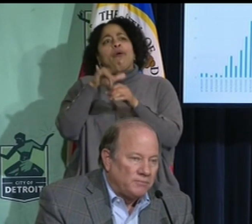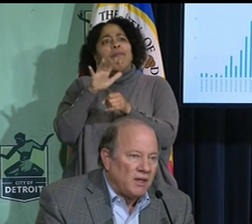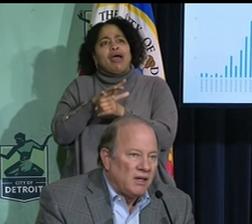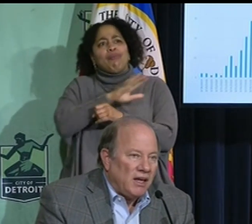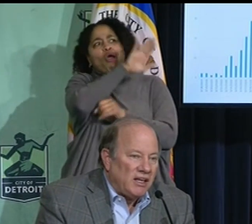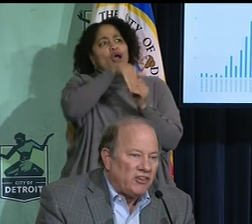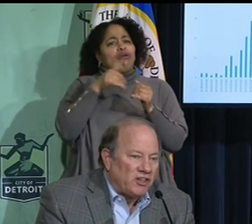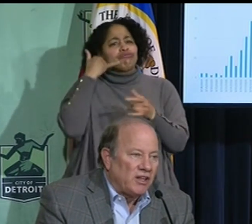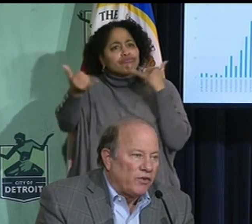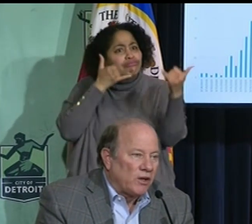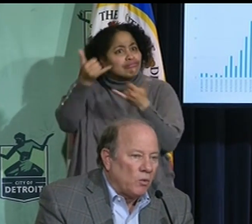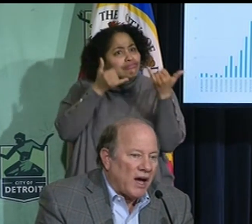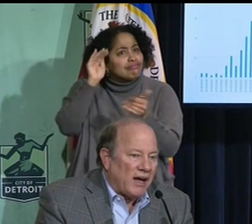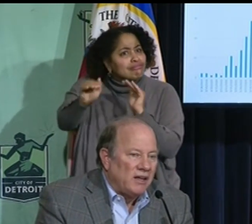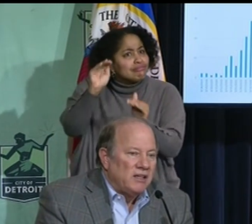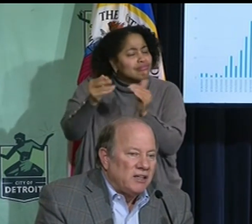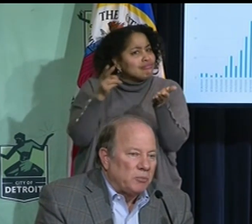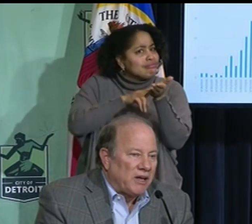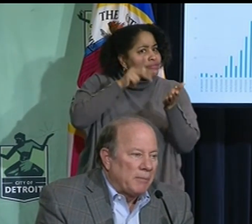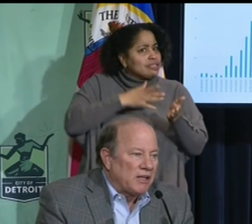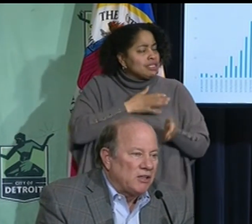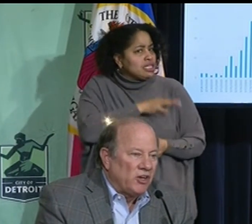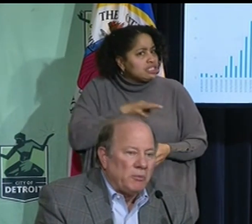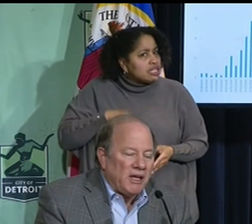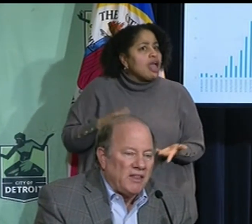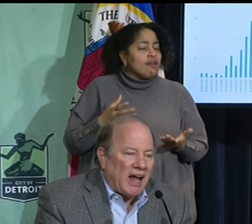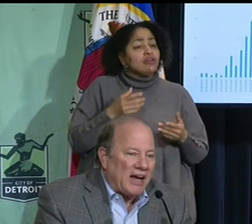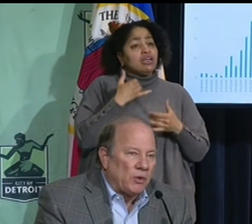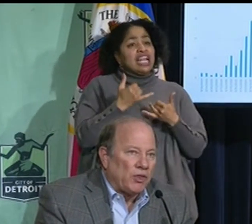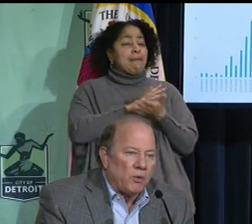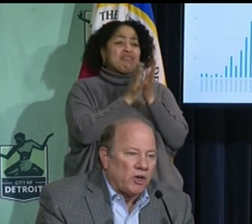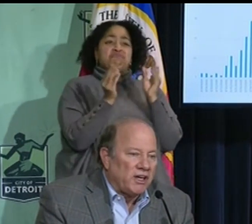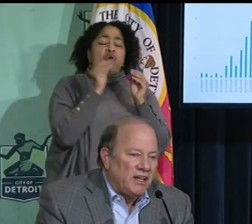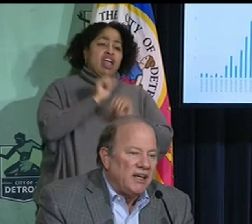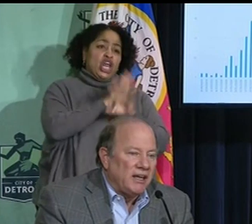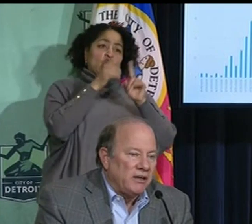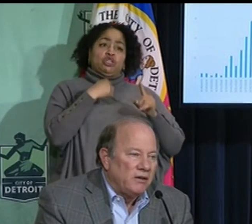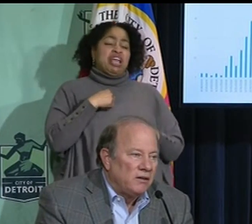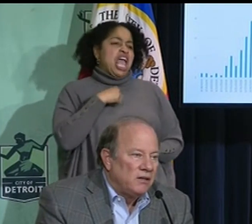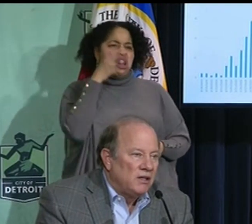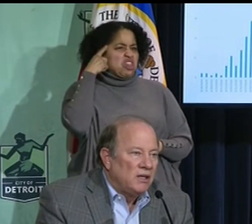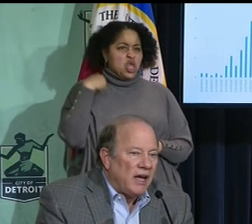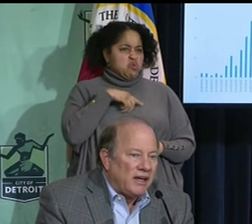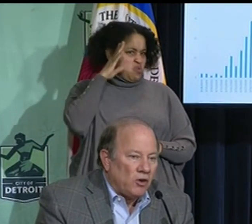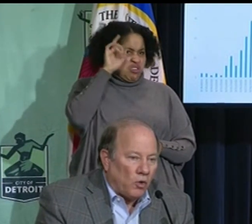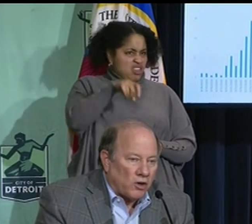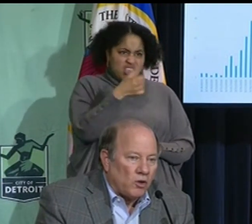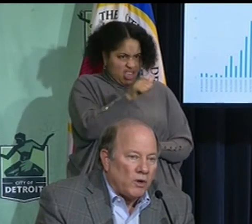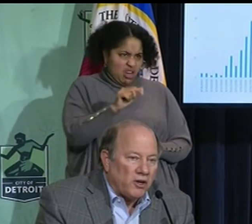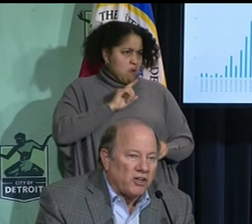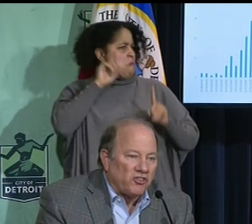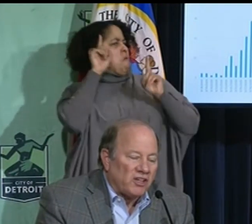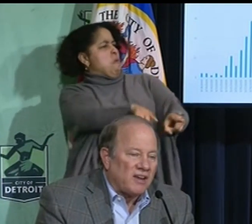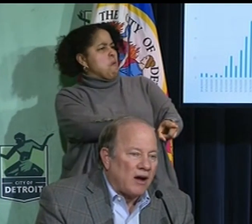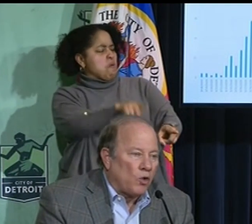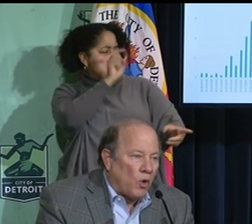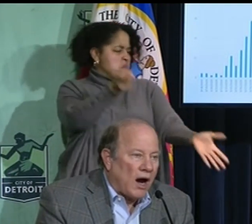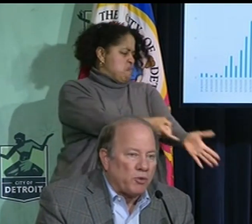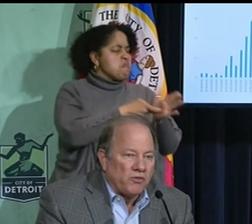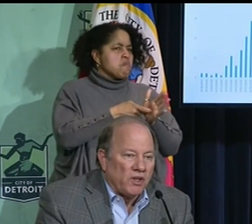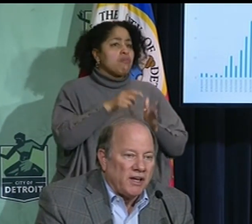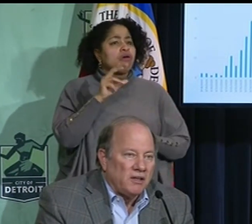people in a significant way. It's becoming clear to me that I don't think we're going to need any order. We are going to sit